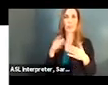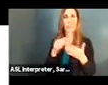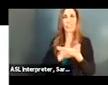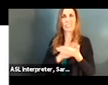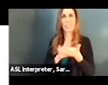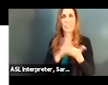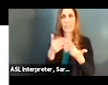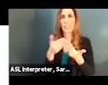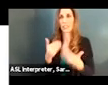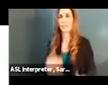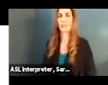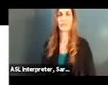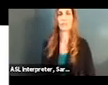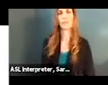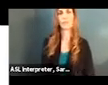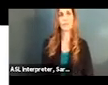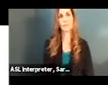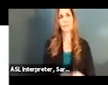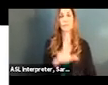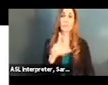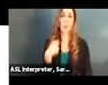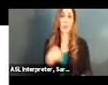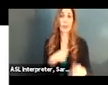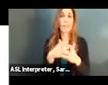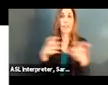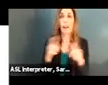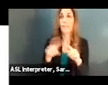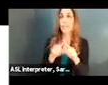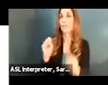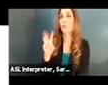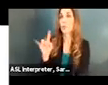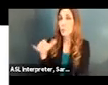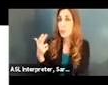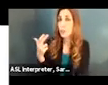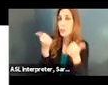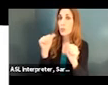sanitized. But we have lots of different switches you can try. We have